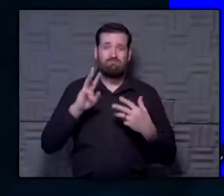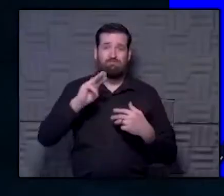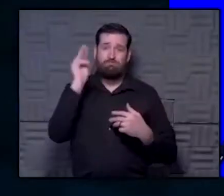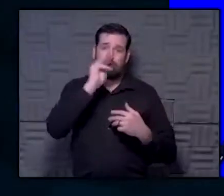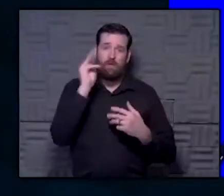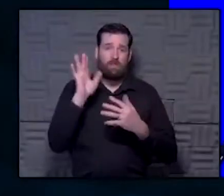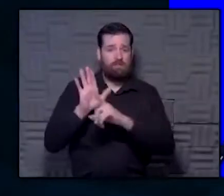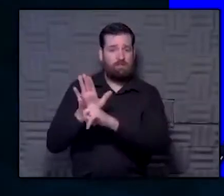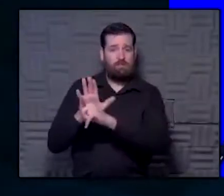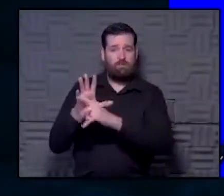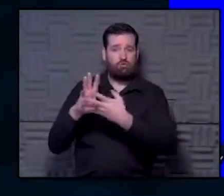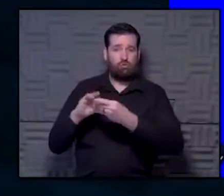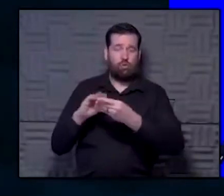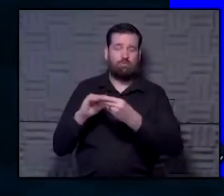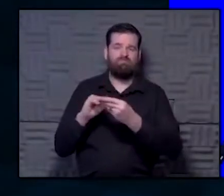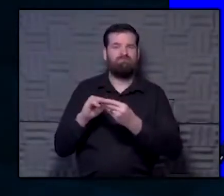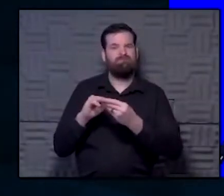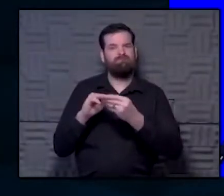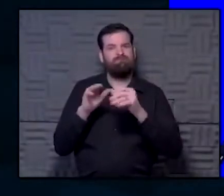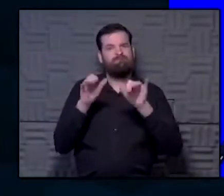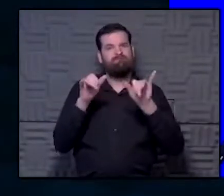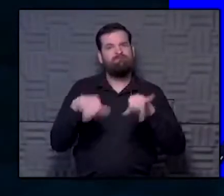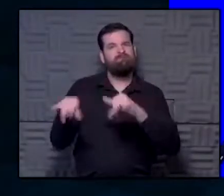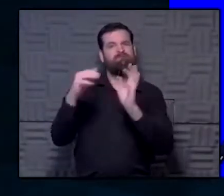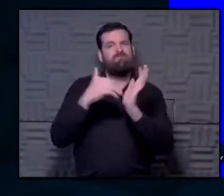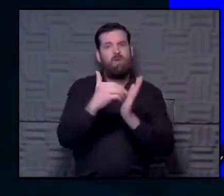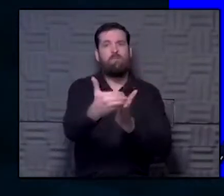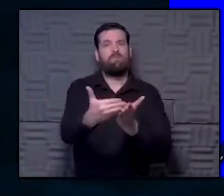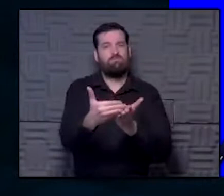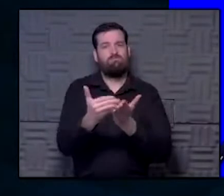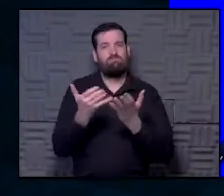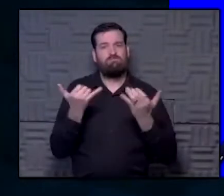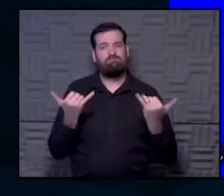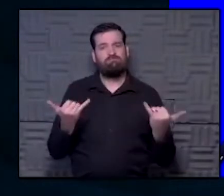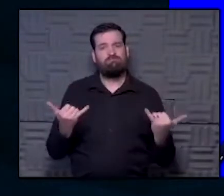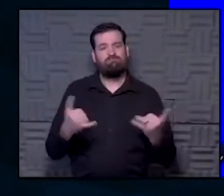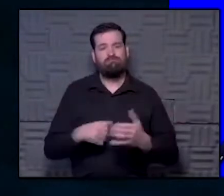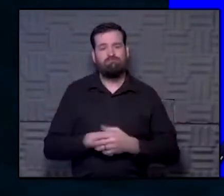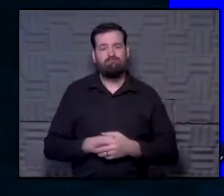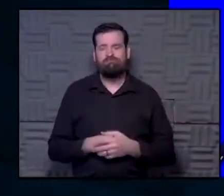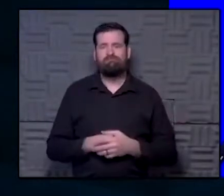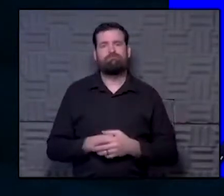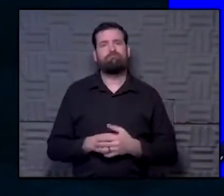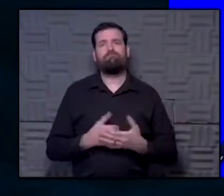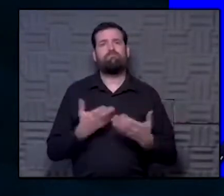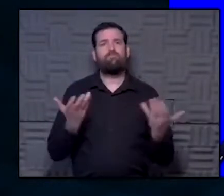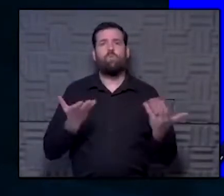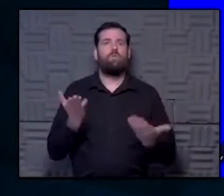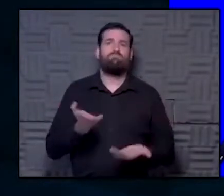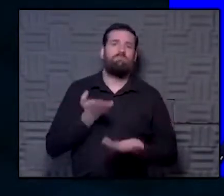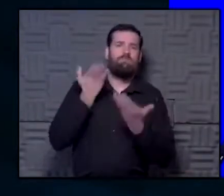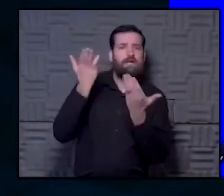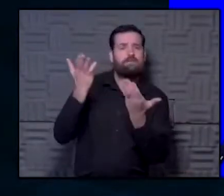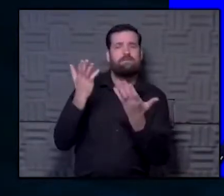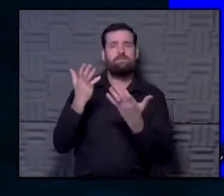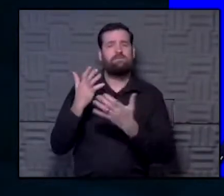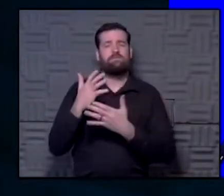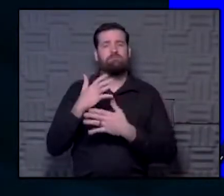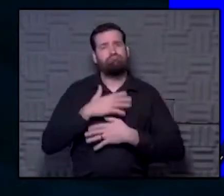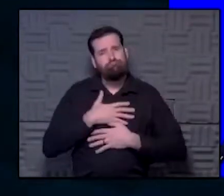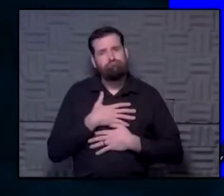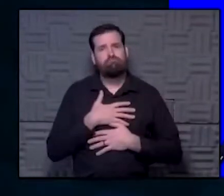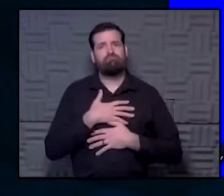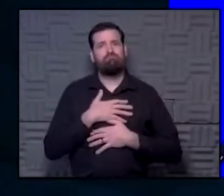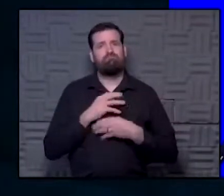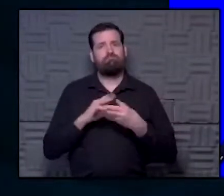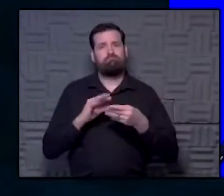story is all too common during this pandemic. What words of advice and comfort do you have for her and